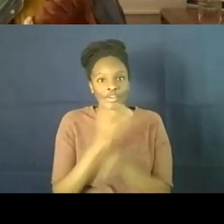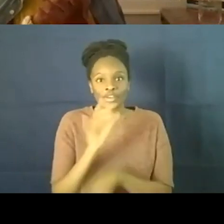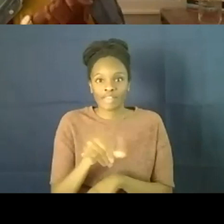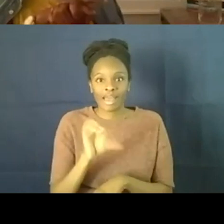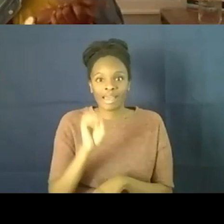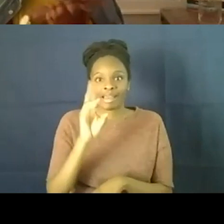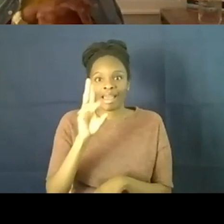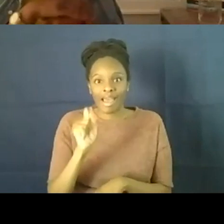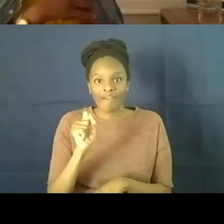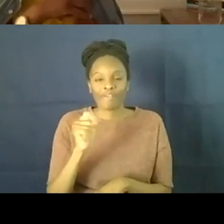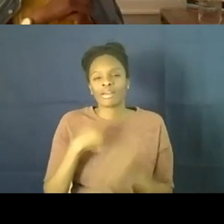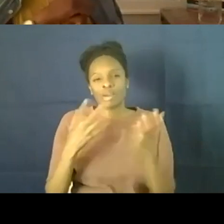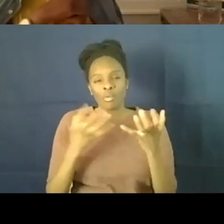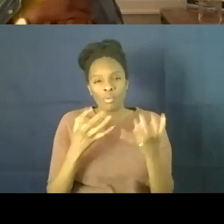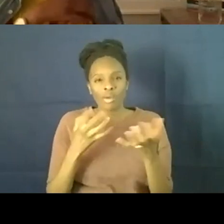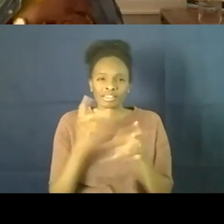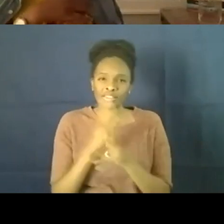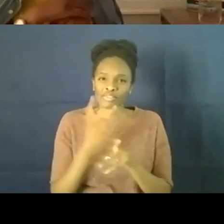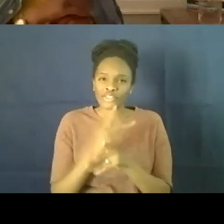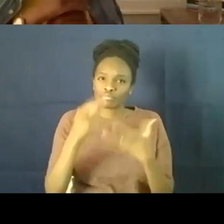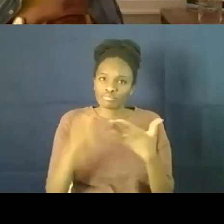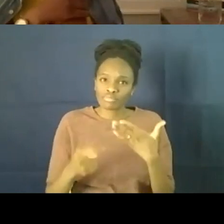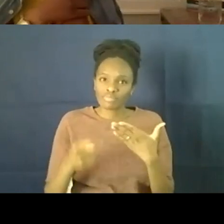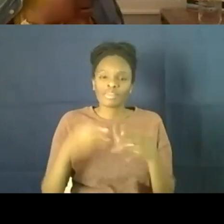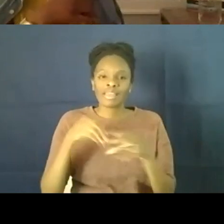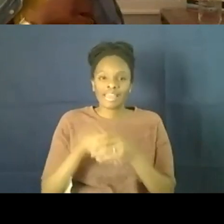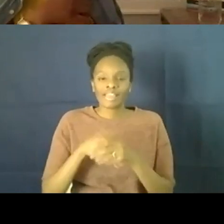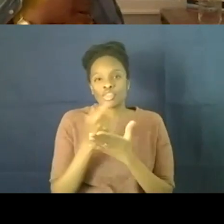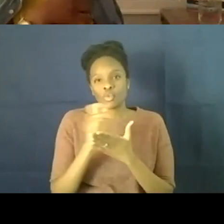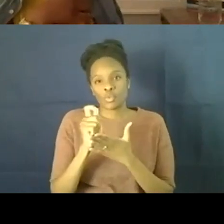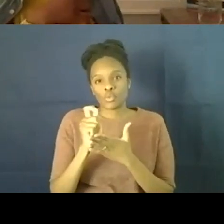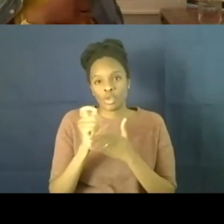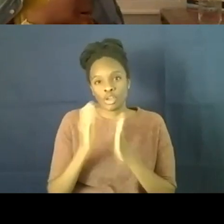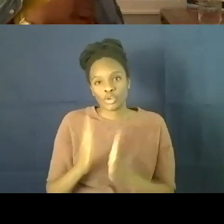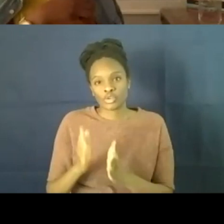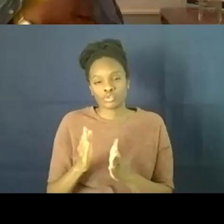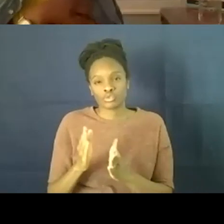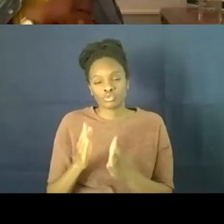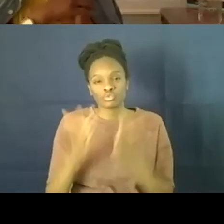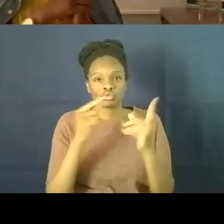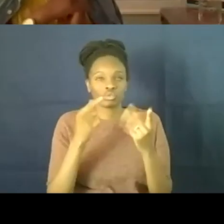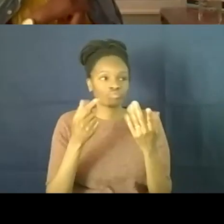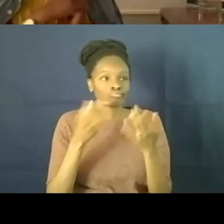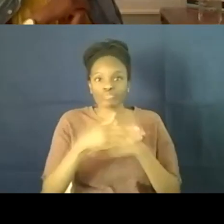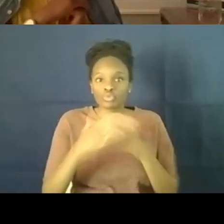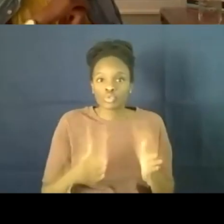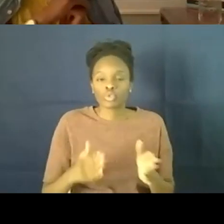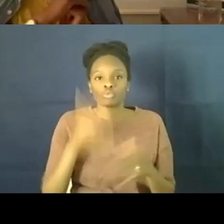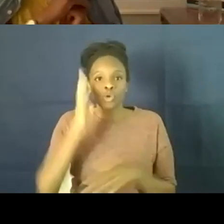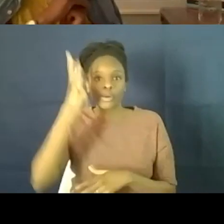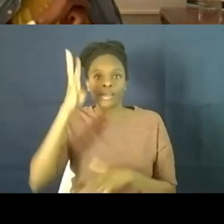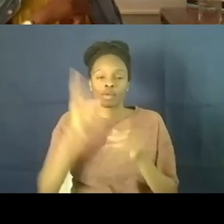bring in, like, these are other things that we can figure out in the writer's room. We can create these moments without words. And we can sort of like tell